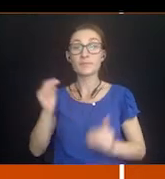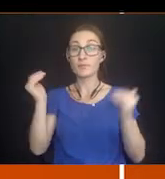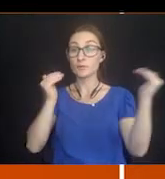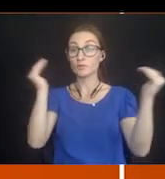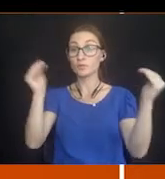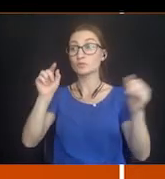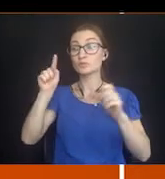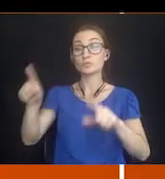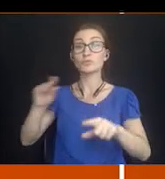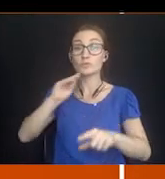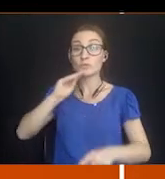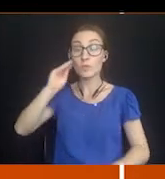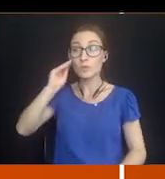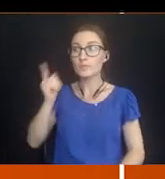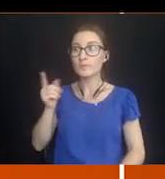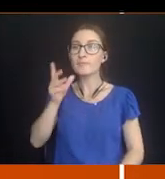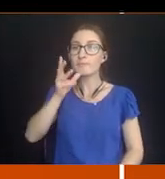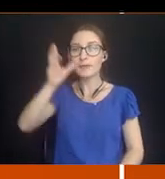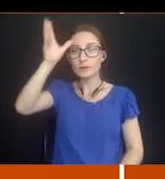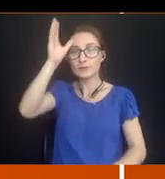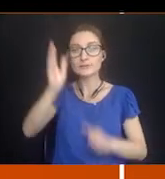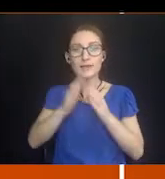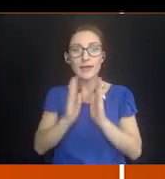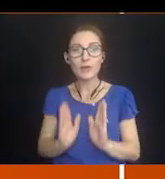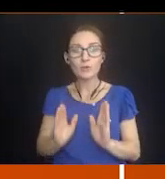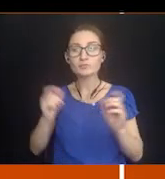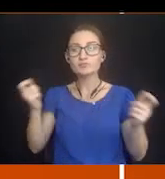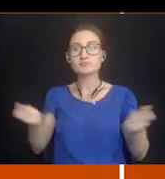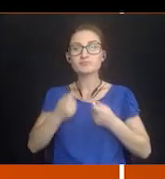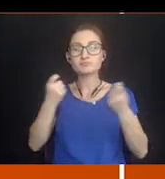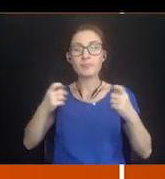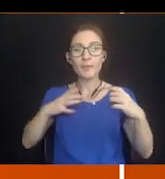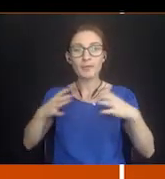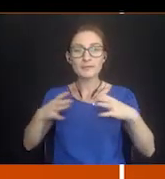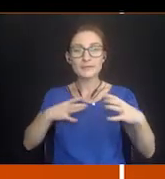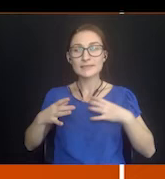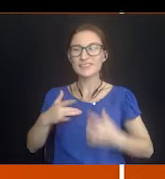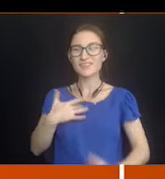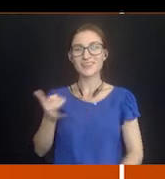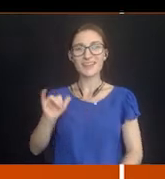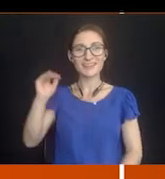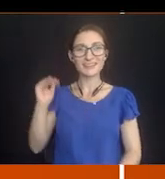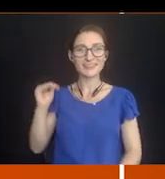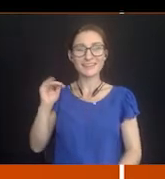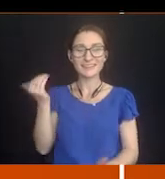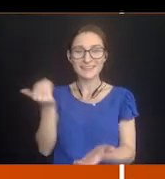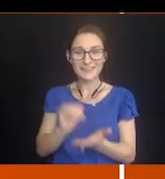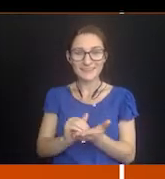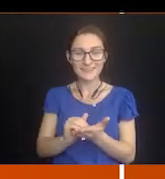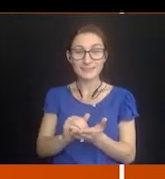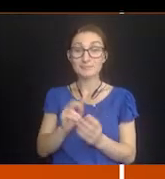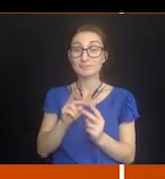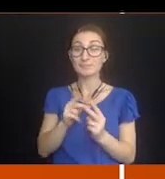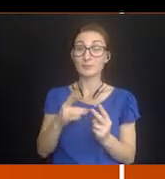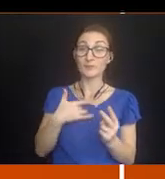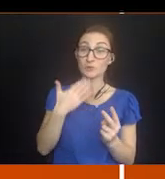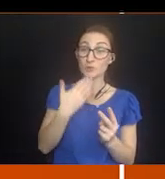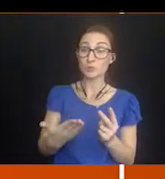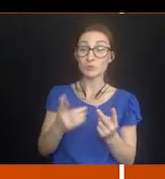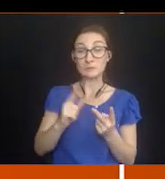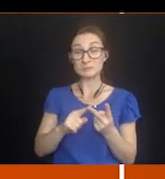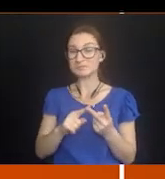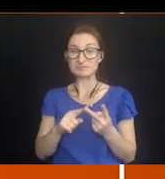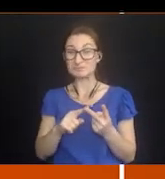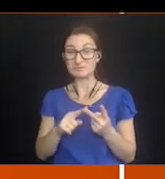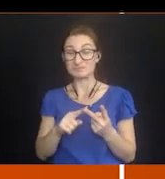can, people who go home adults who go home to their parents' house for holidays sometimes feel like they're a